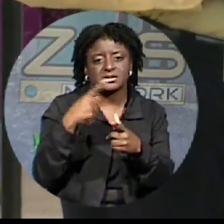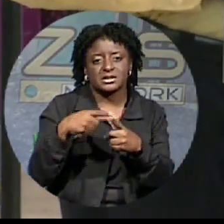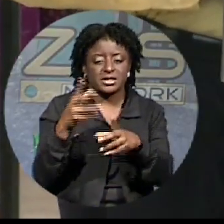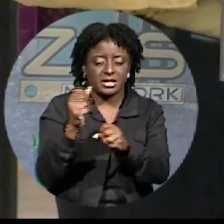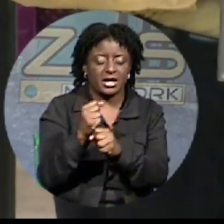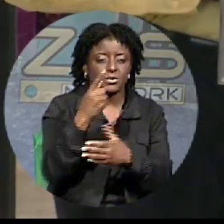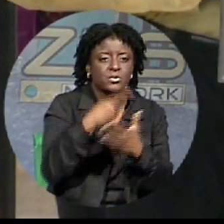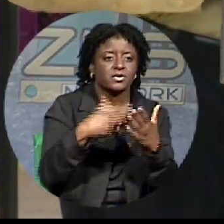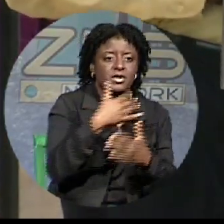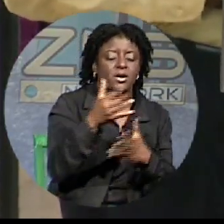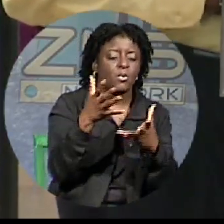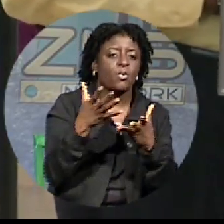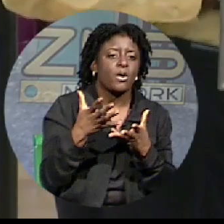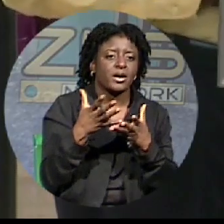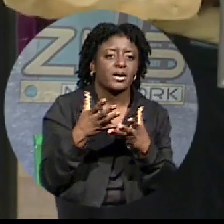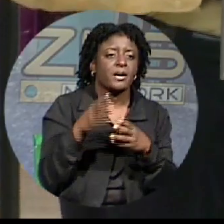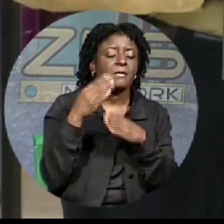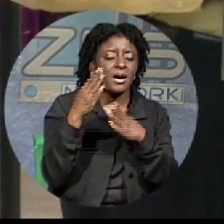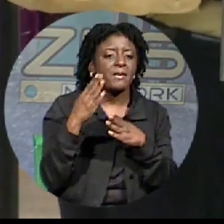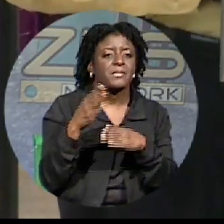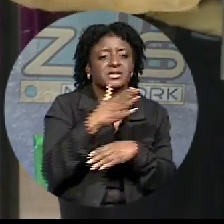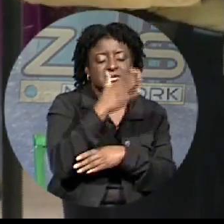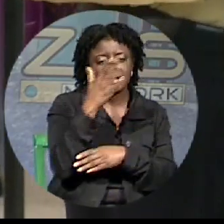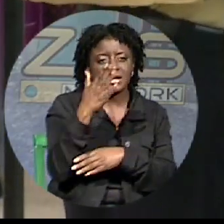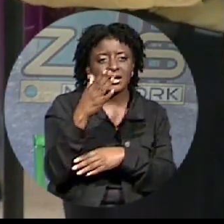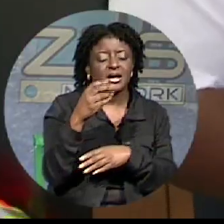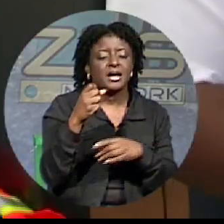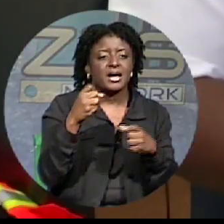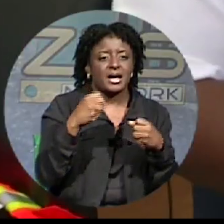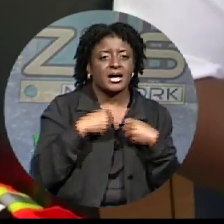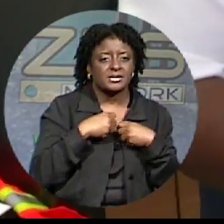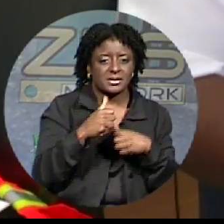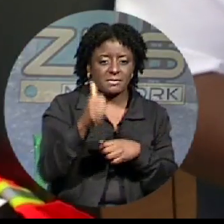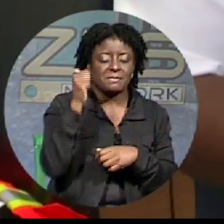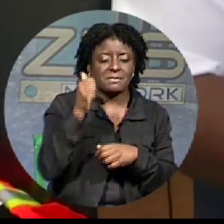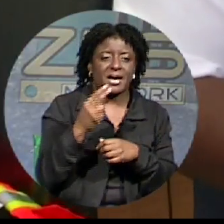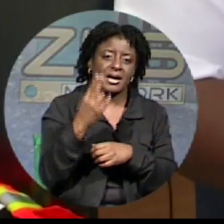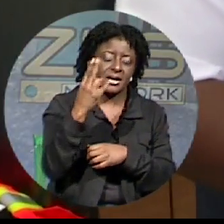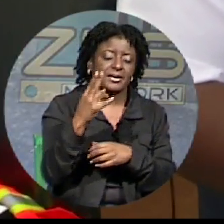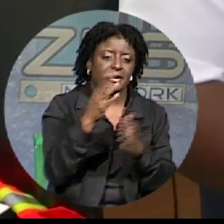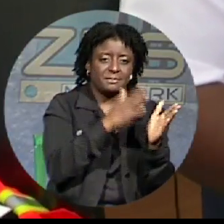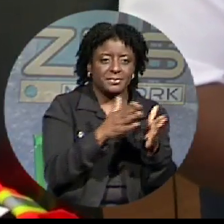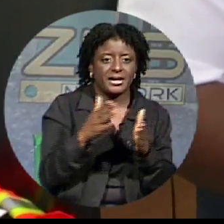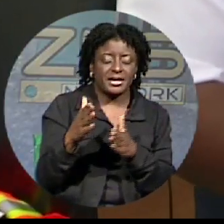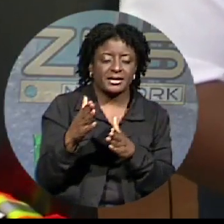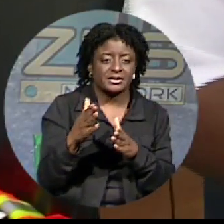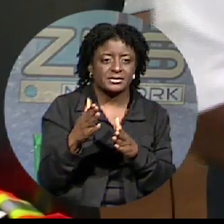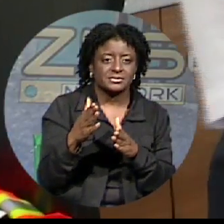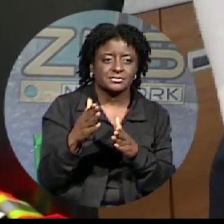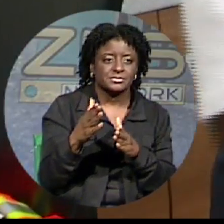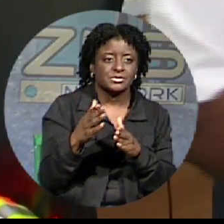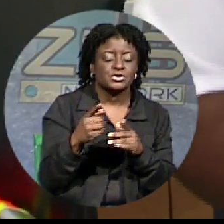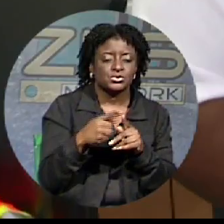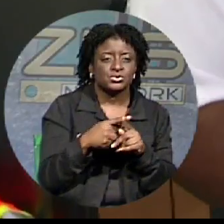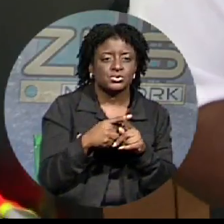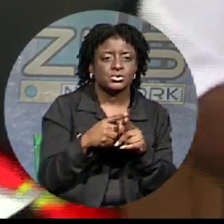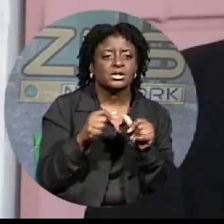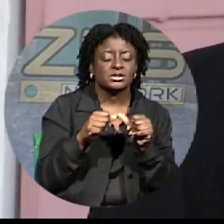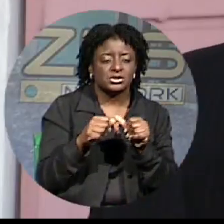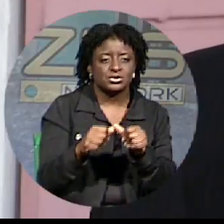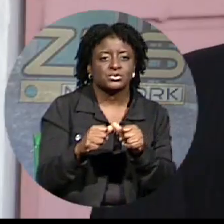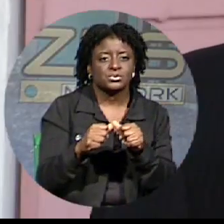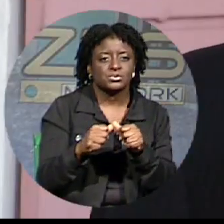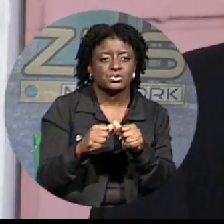its contingency plan to continue operations and has been assisted by domestic carriers and international airlines that have been moving their